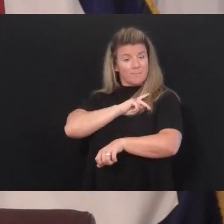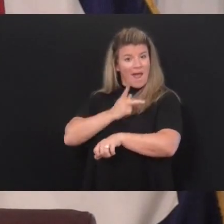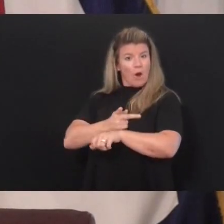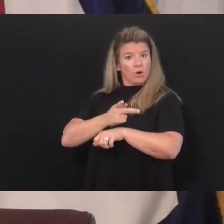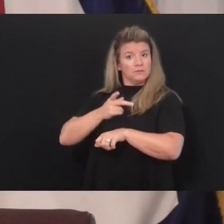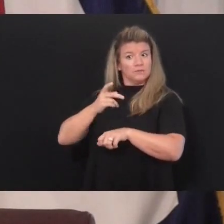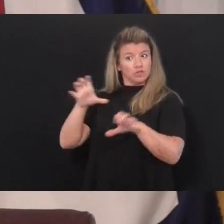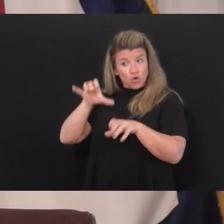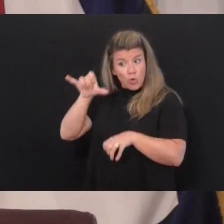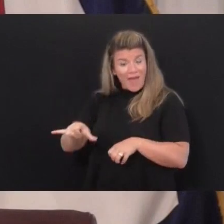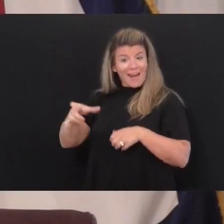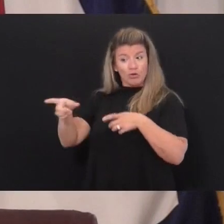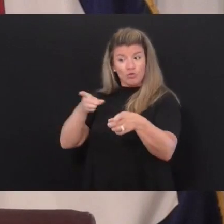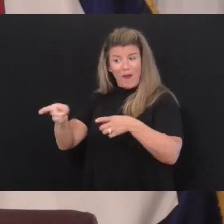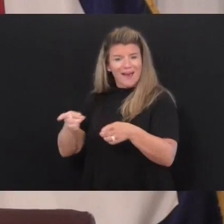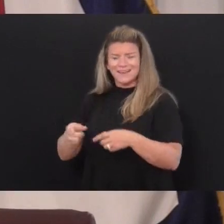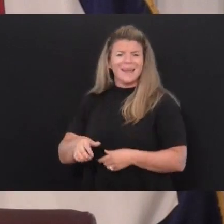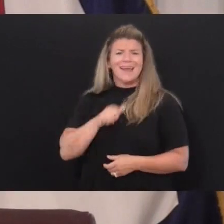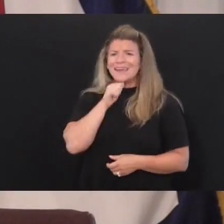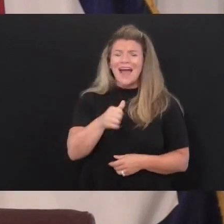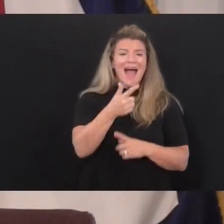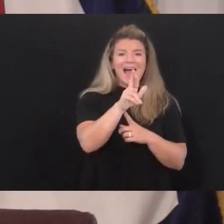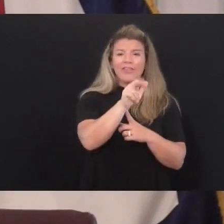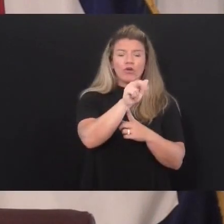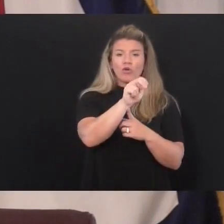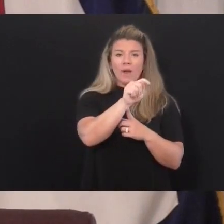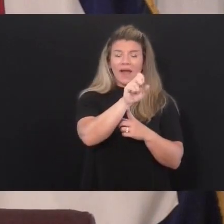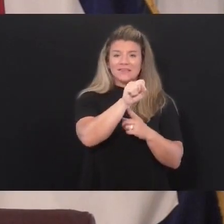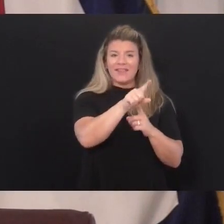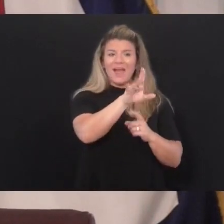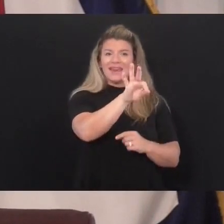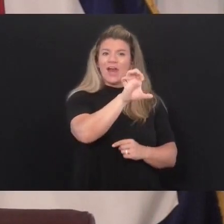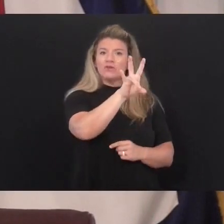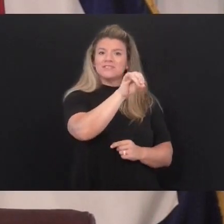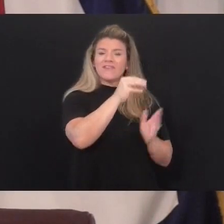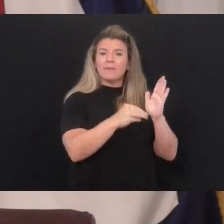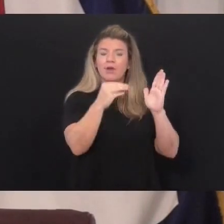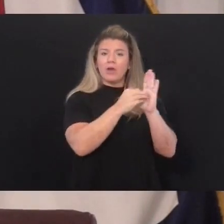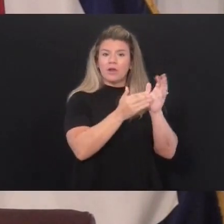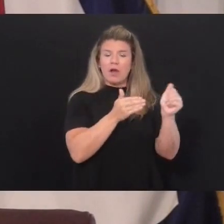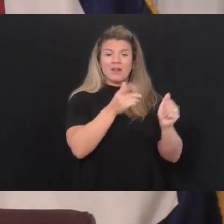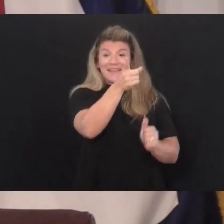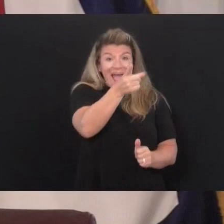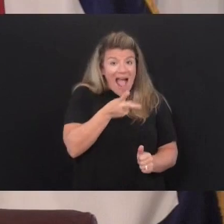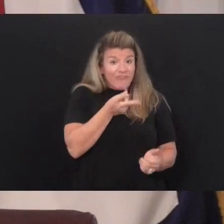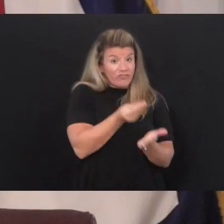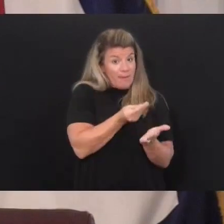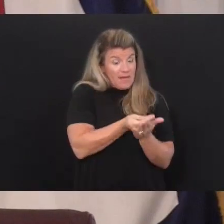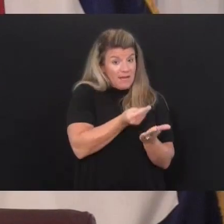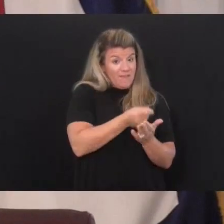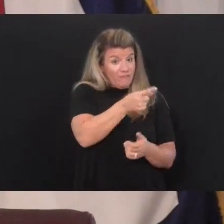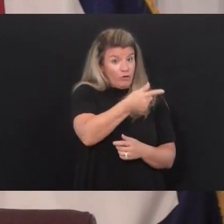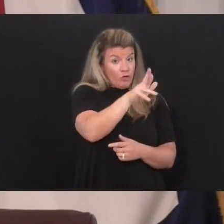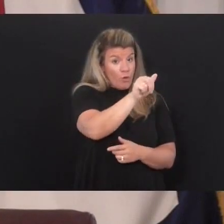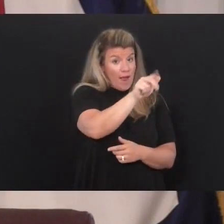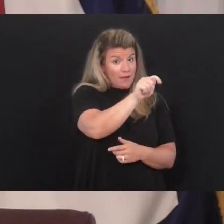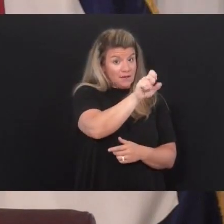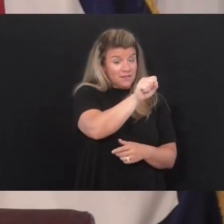I'll let Dr. Amjad say a few words. Welcome. Thank you. Thank you, Secretary Crouch and Governor Justice.